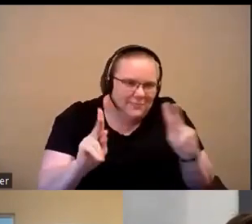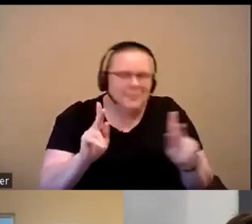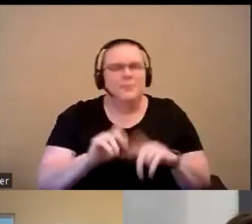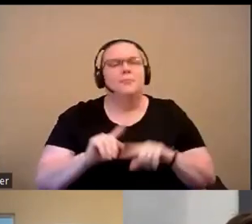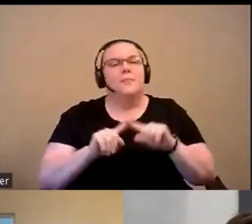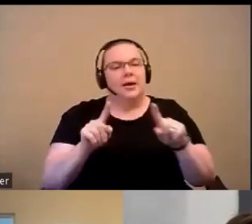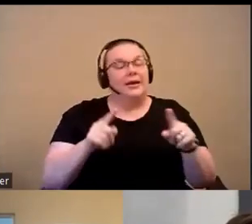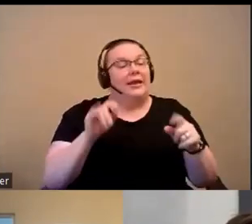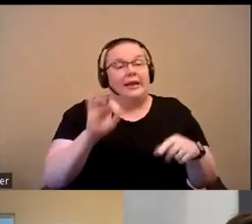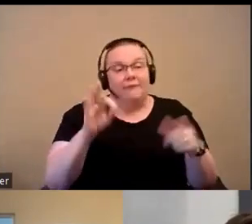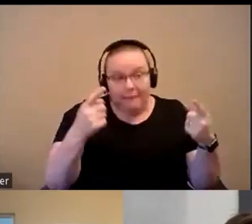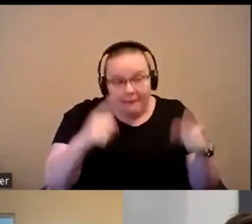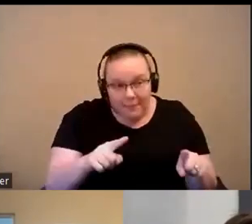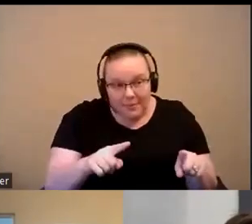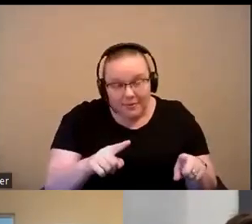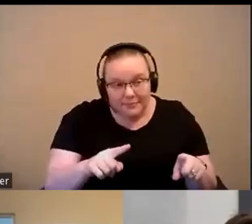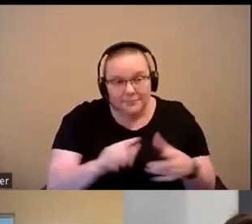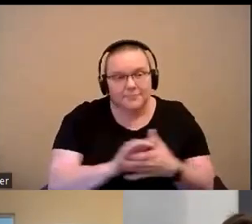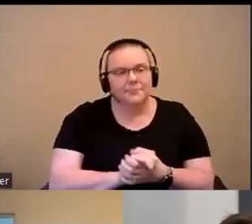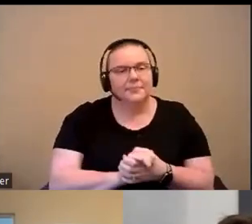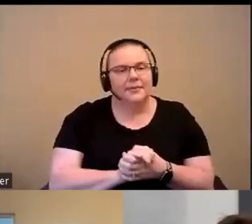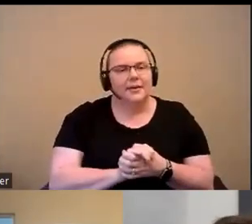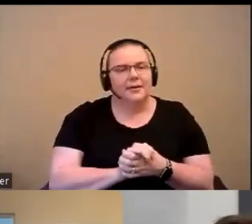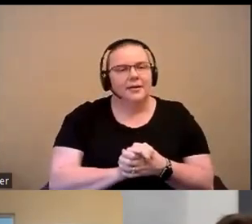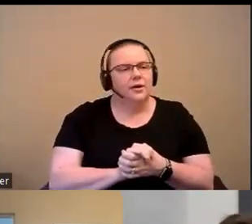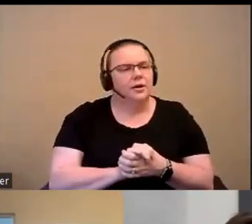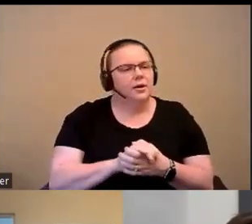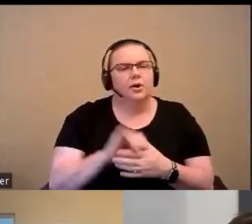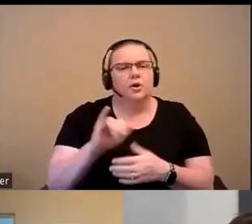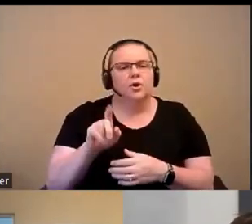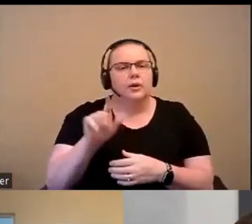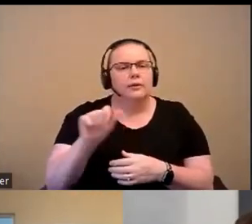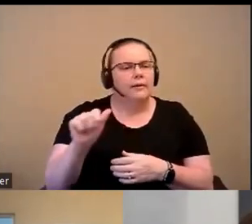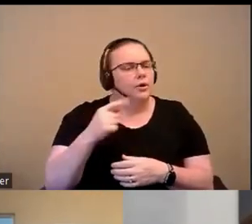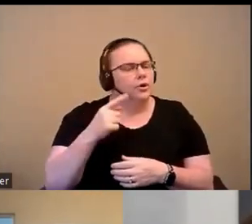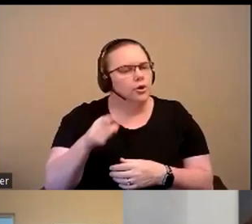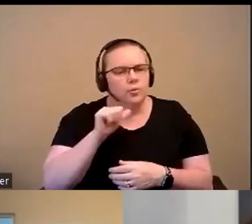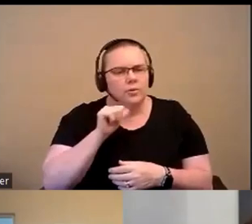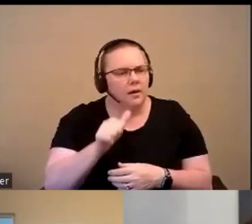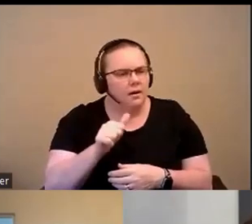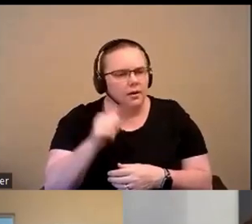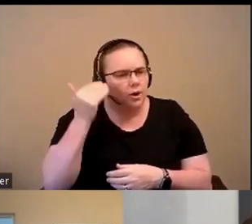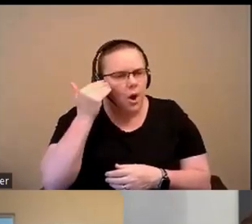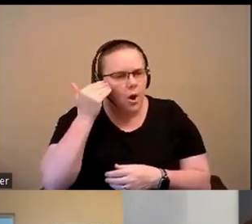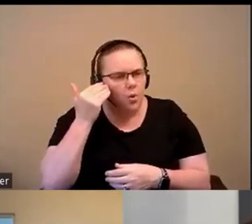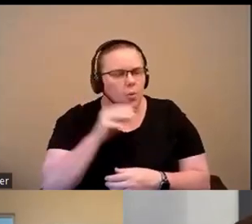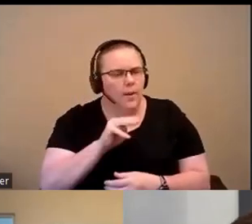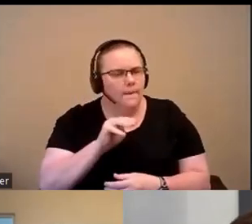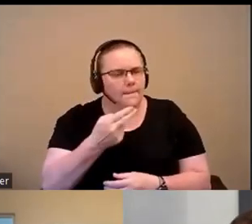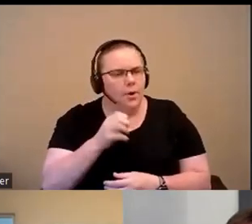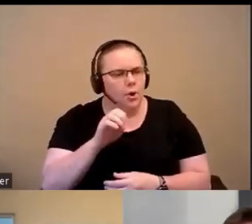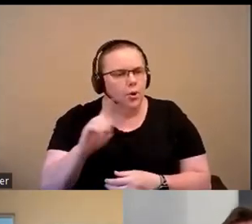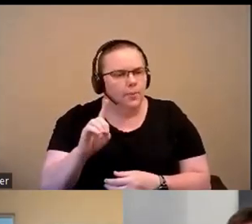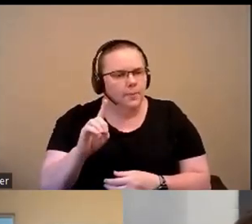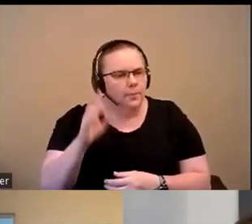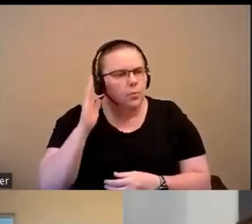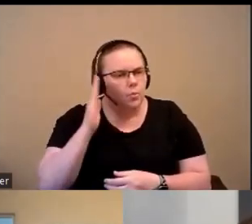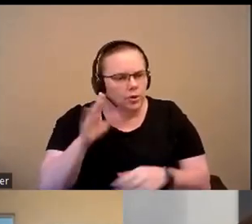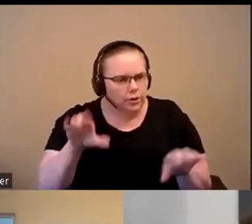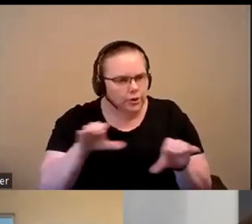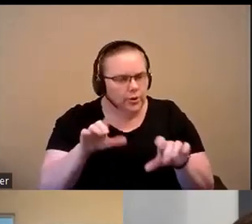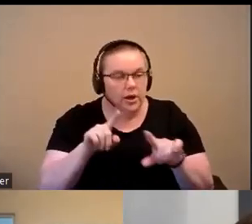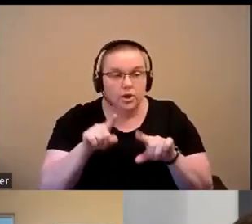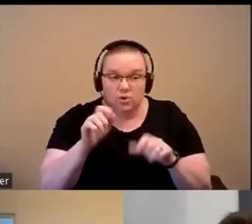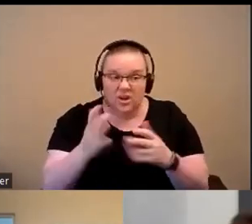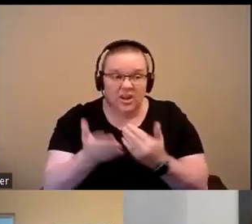the problem is then you wouldn't know what Mahmood has done. And you could easily have sent a letter to